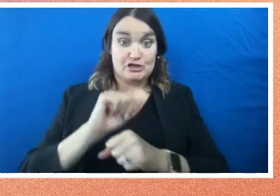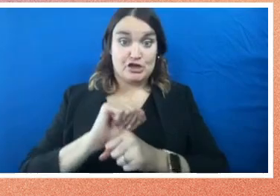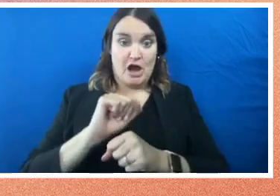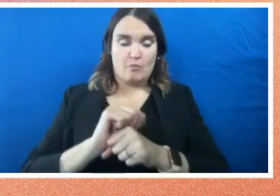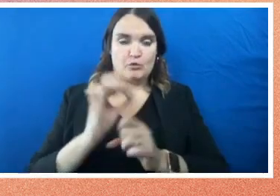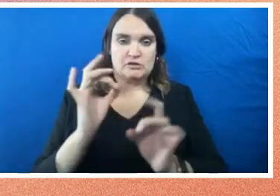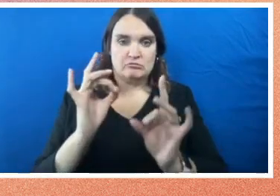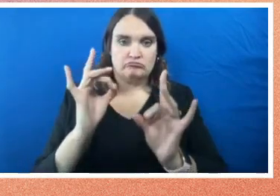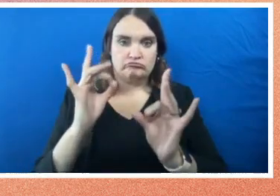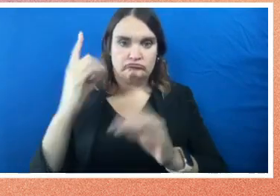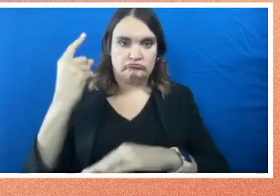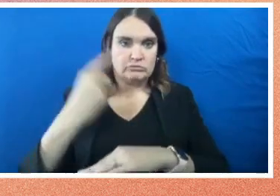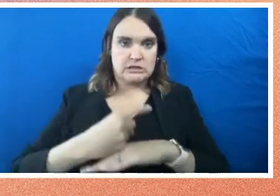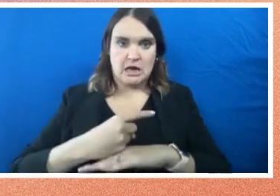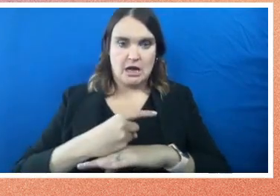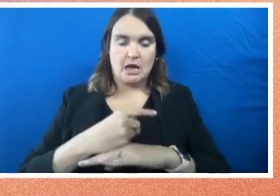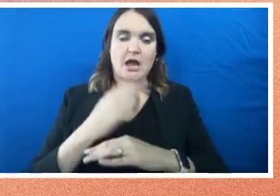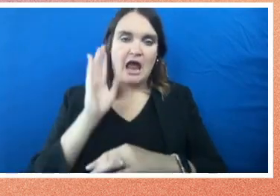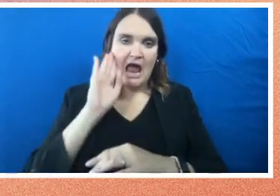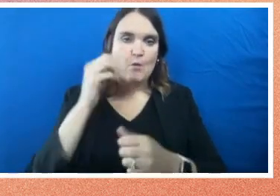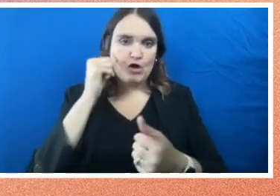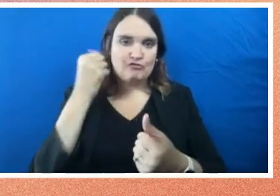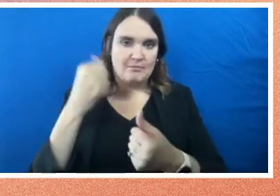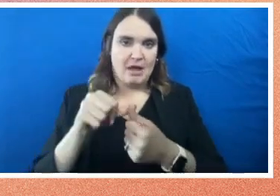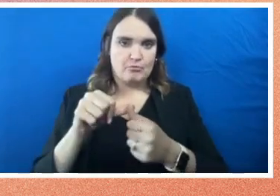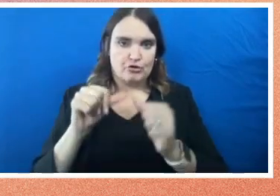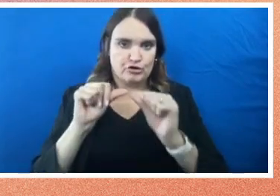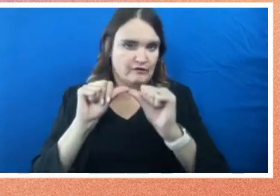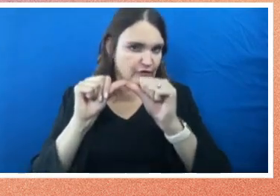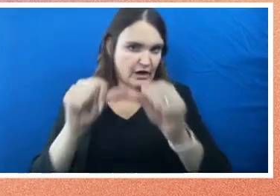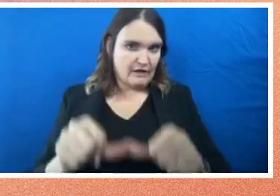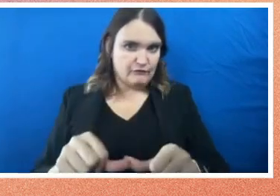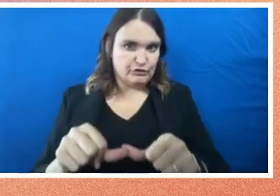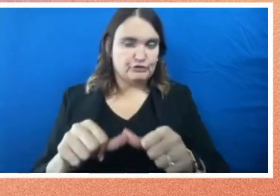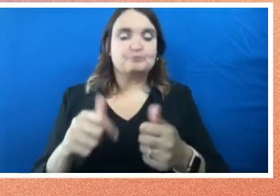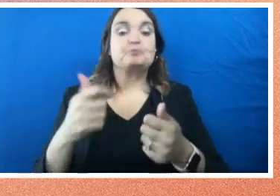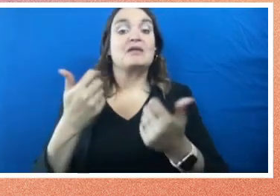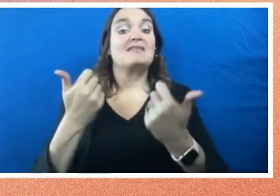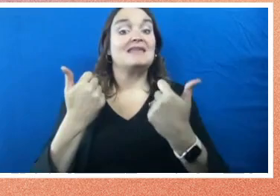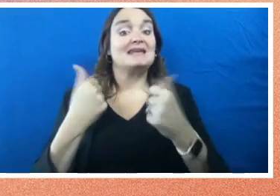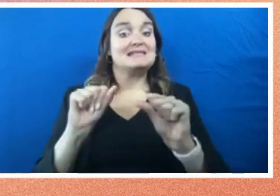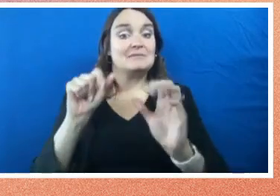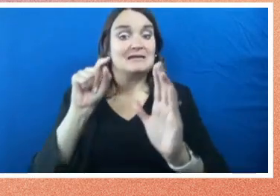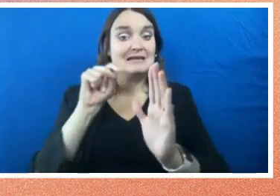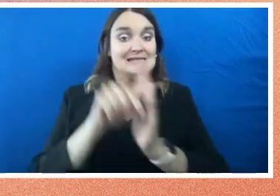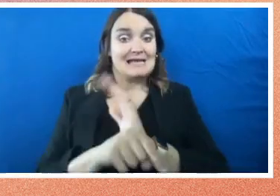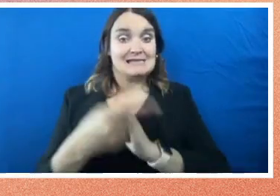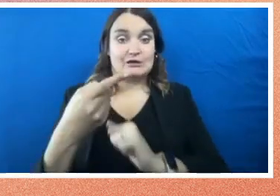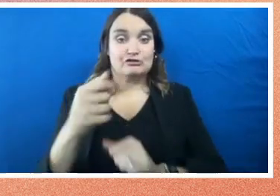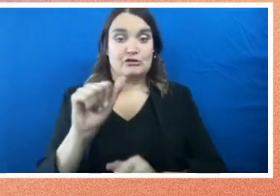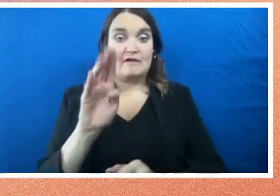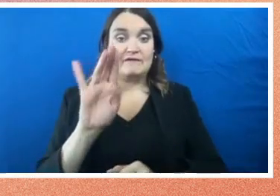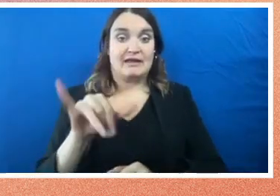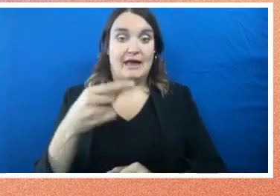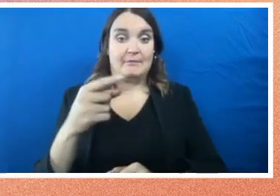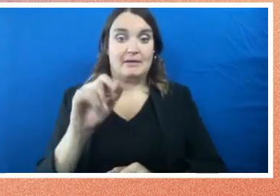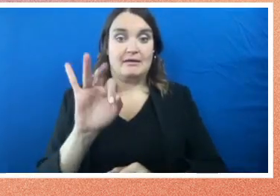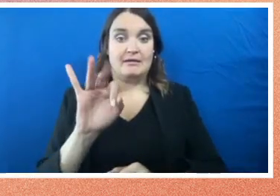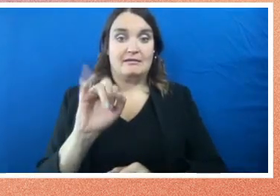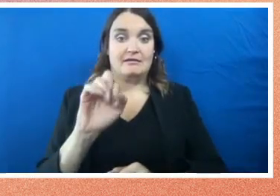forget: the attempted assassination of Gabby Giffords. 6 people were murdered that